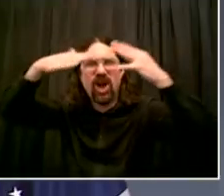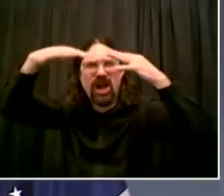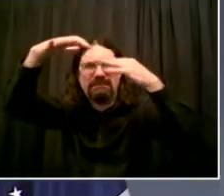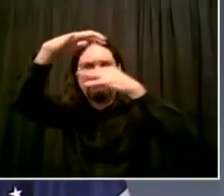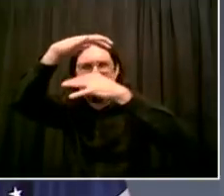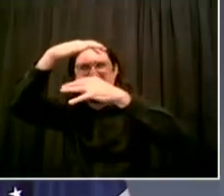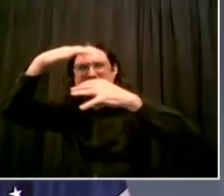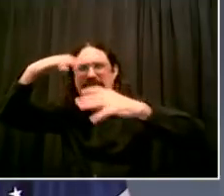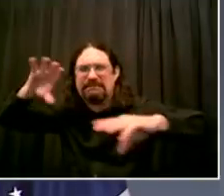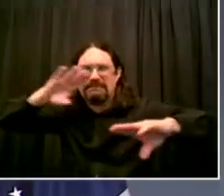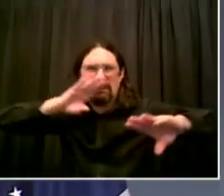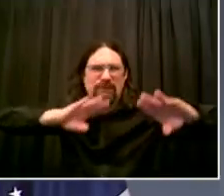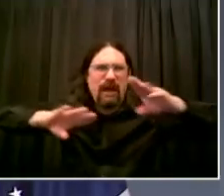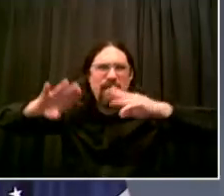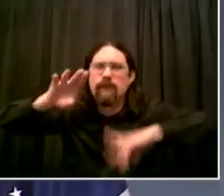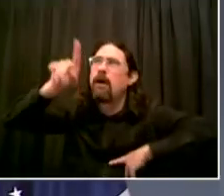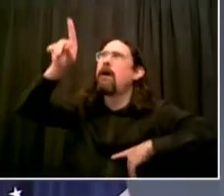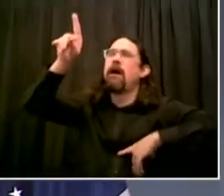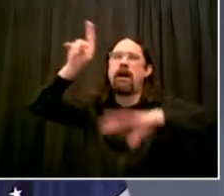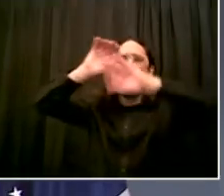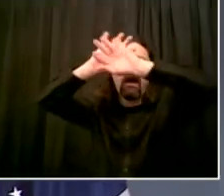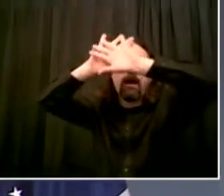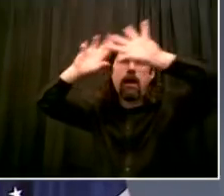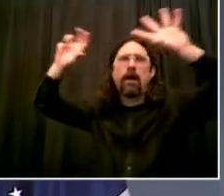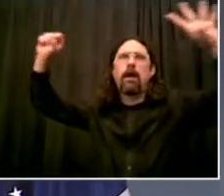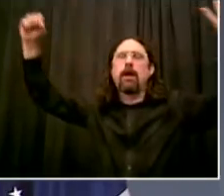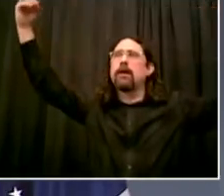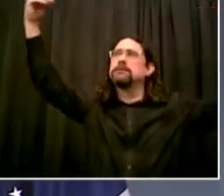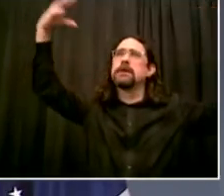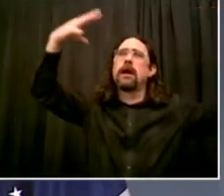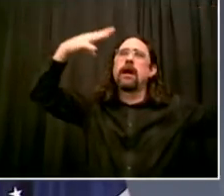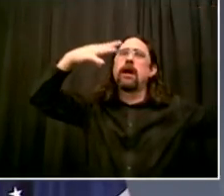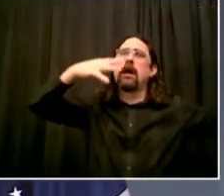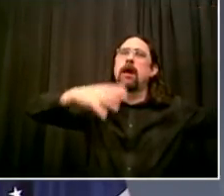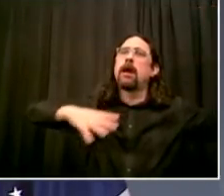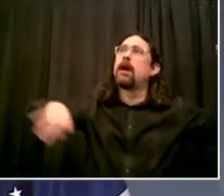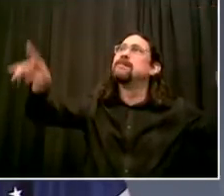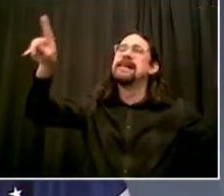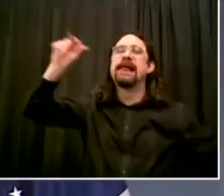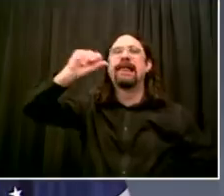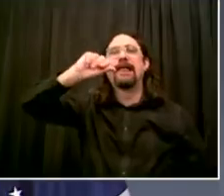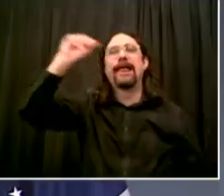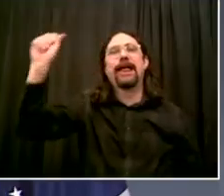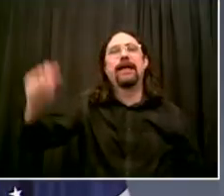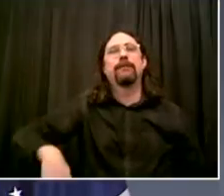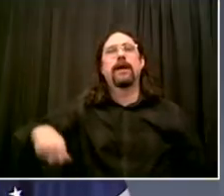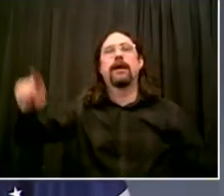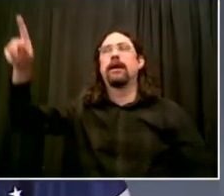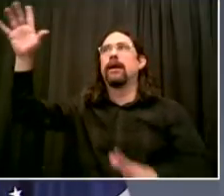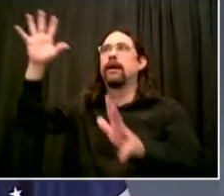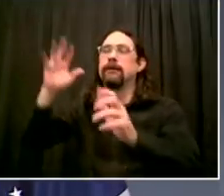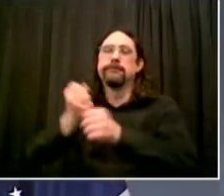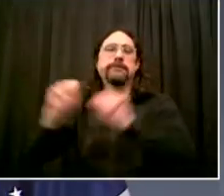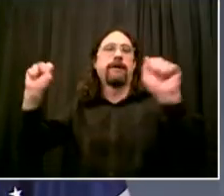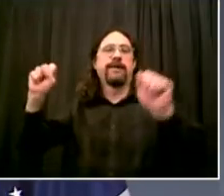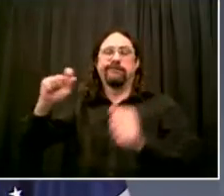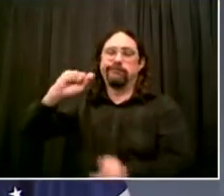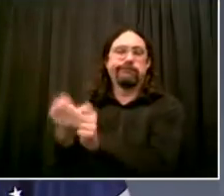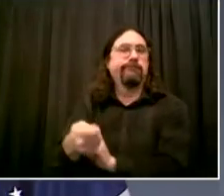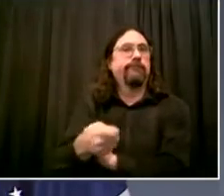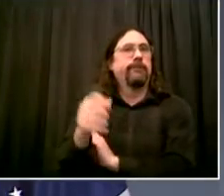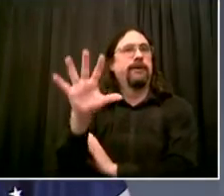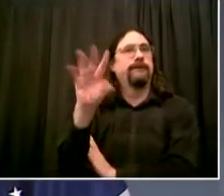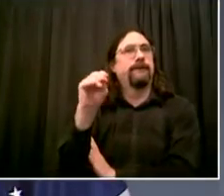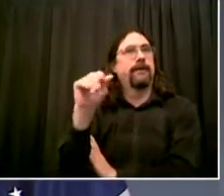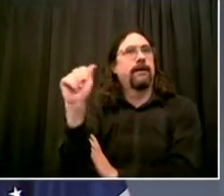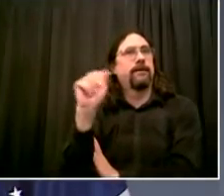about specific instances of discipline or what's being done with an officer who didn't do the right thing, it will start to restore a